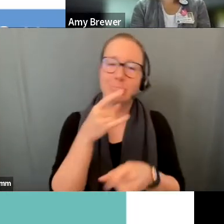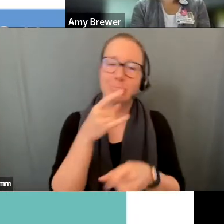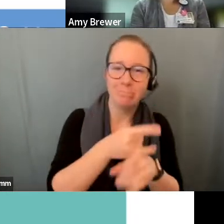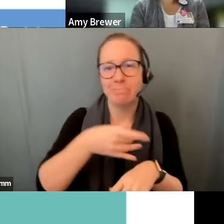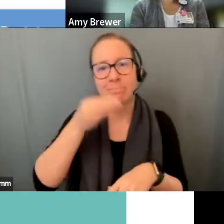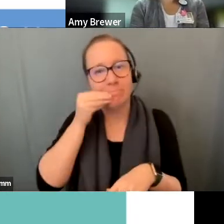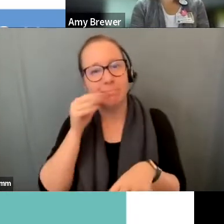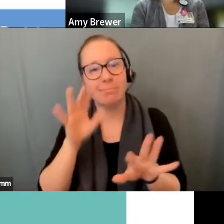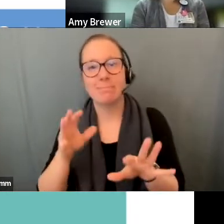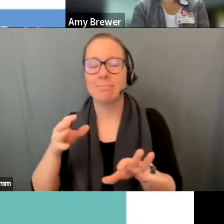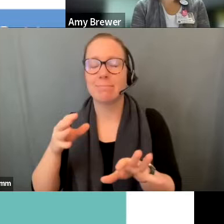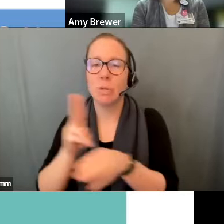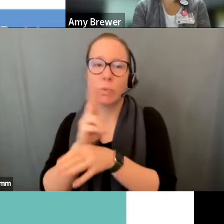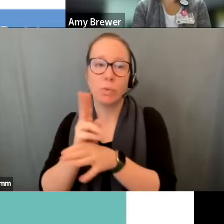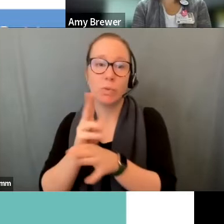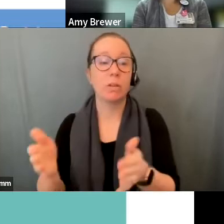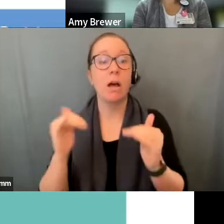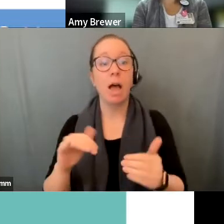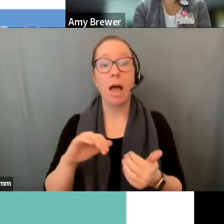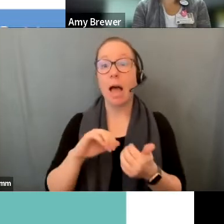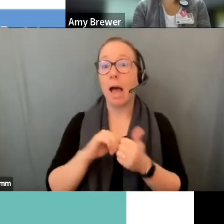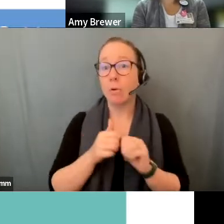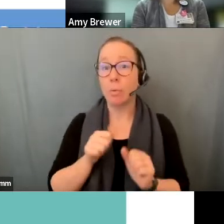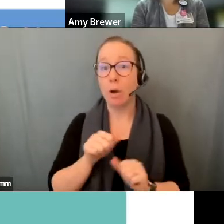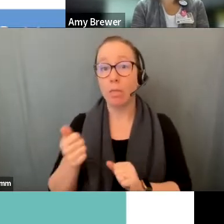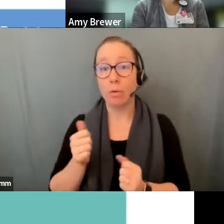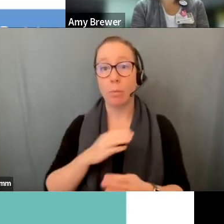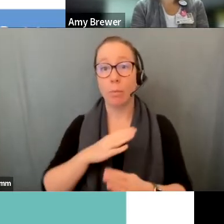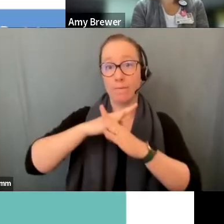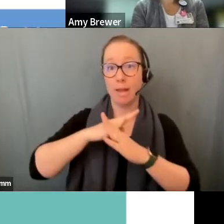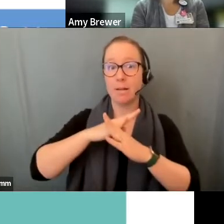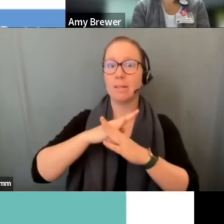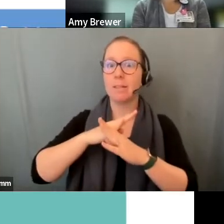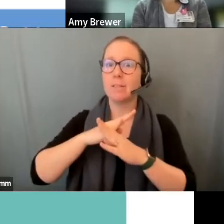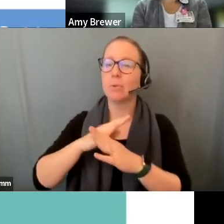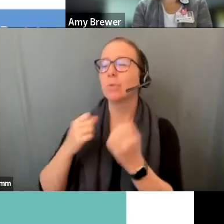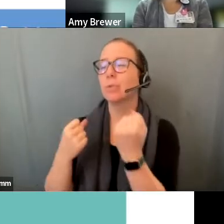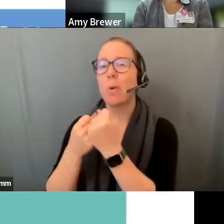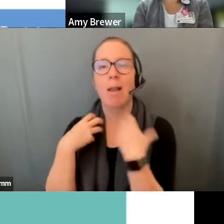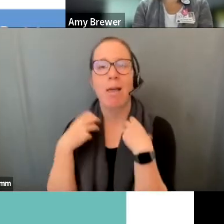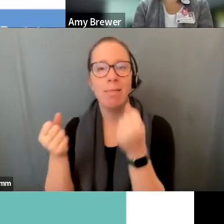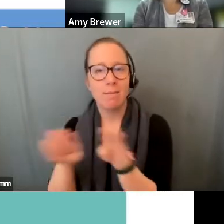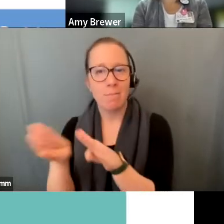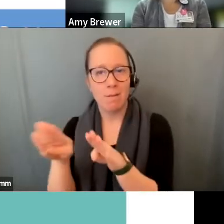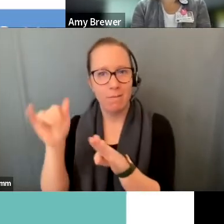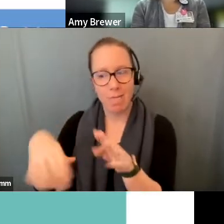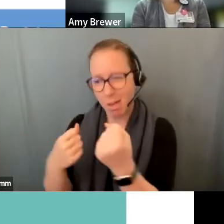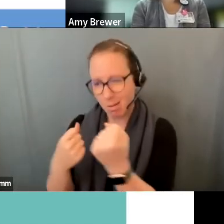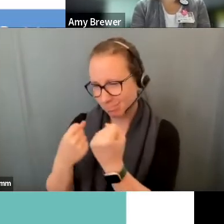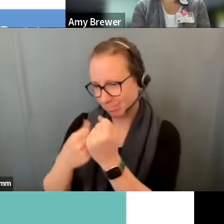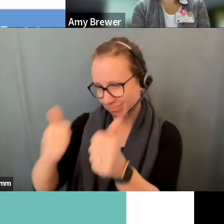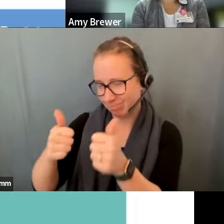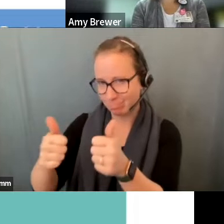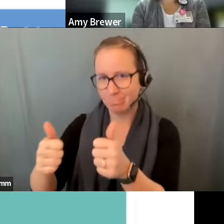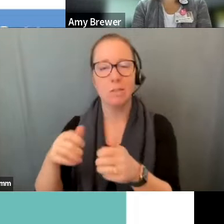prevent substance misuse is by normalizing and supporting healthy behaviors. And so that might be making